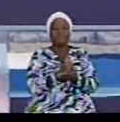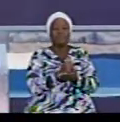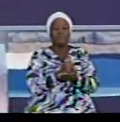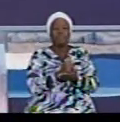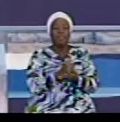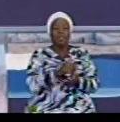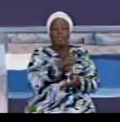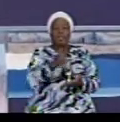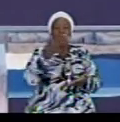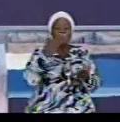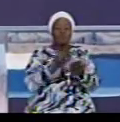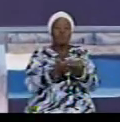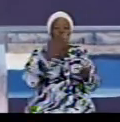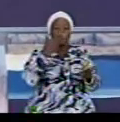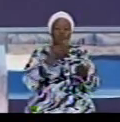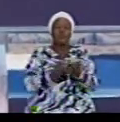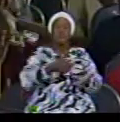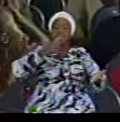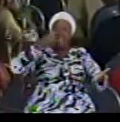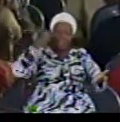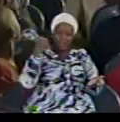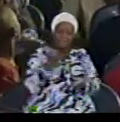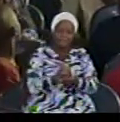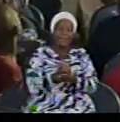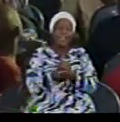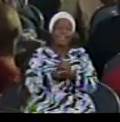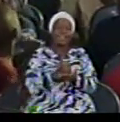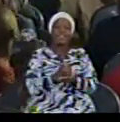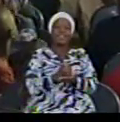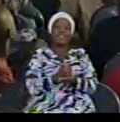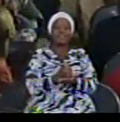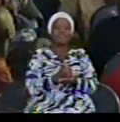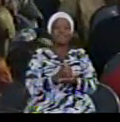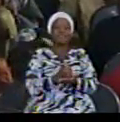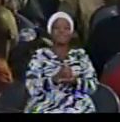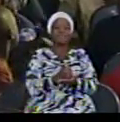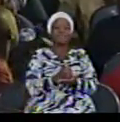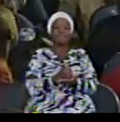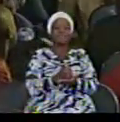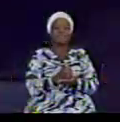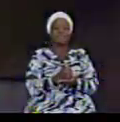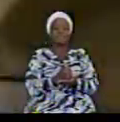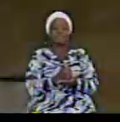A good, good amen. Amen.